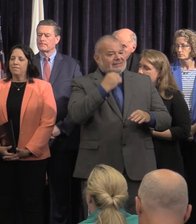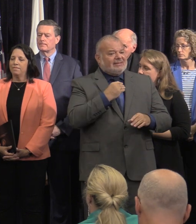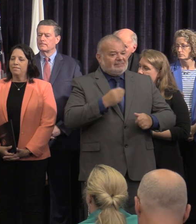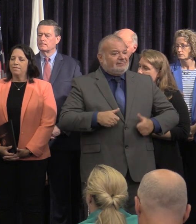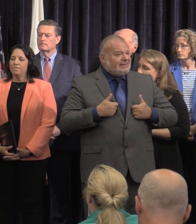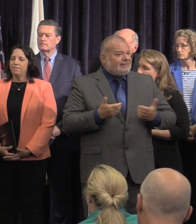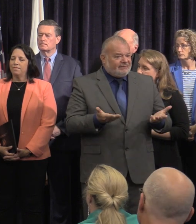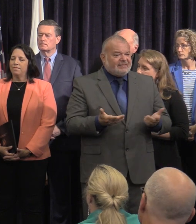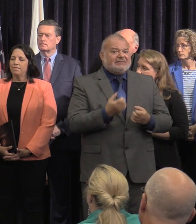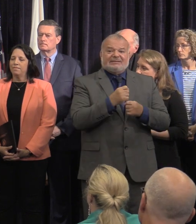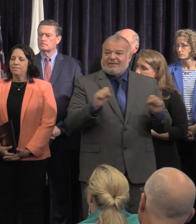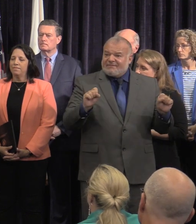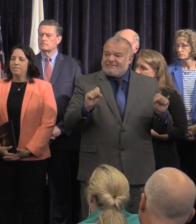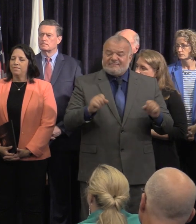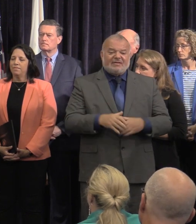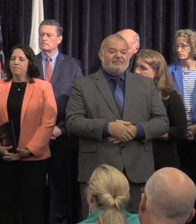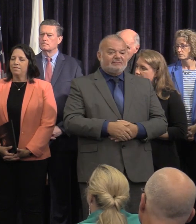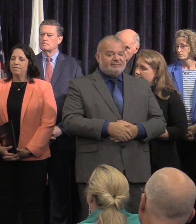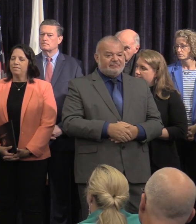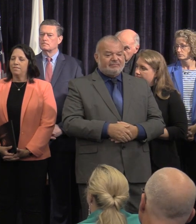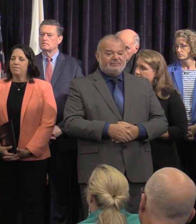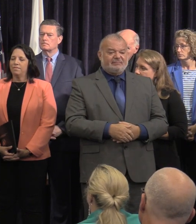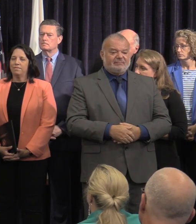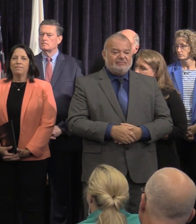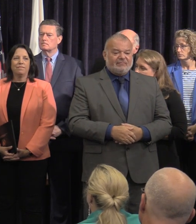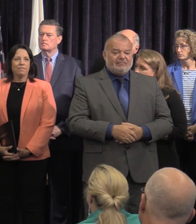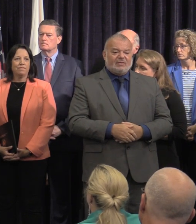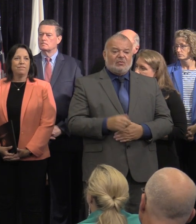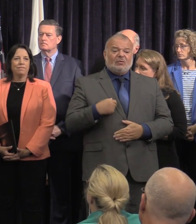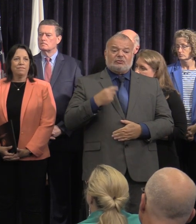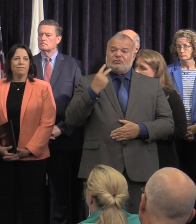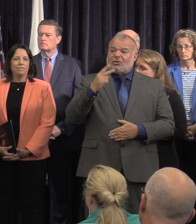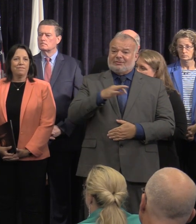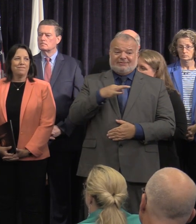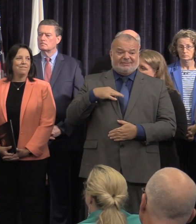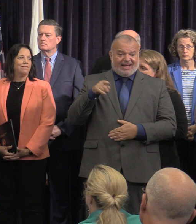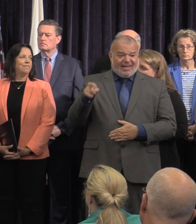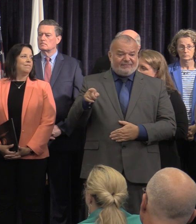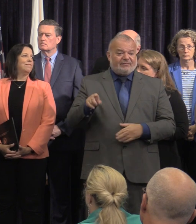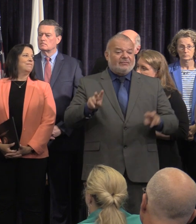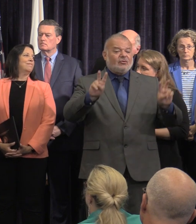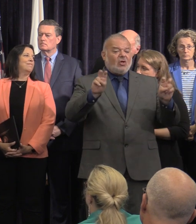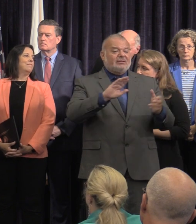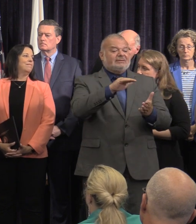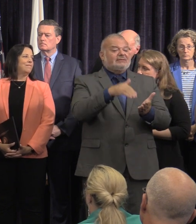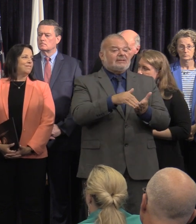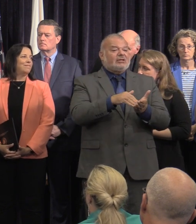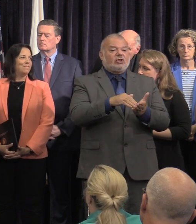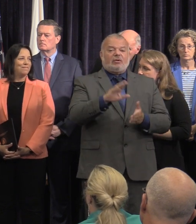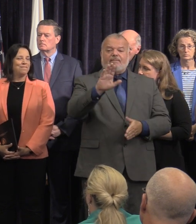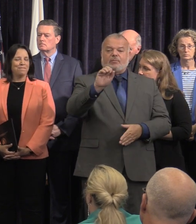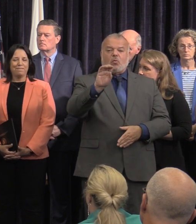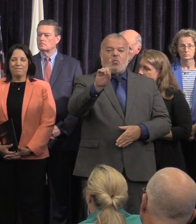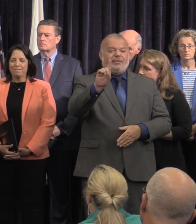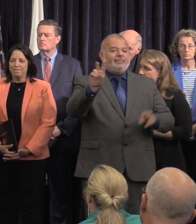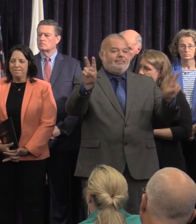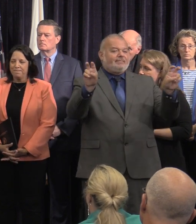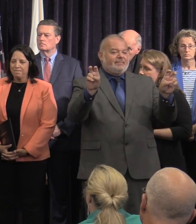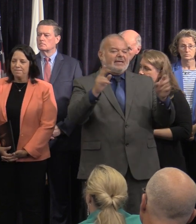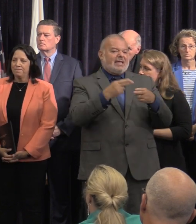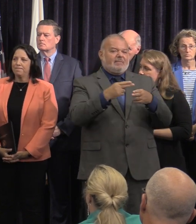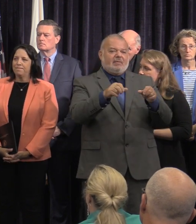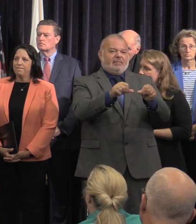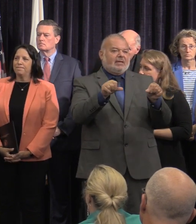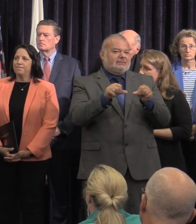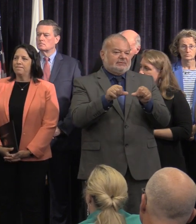we met with the outstanding staff from Centerboard, a Lynn-based organization that's providing 24-hour wraparound